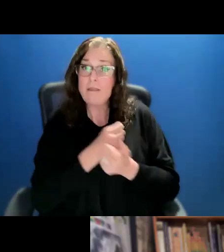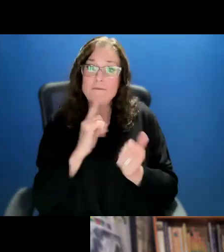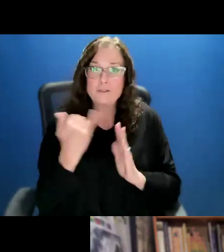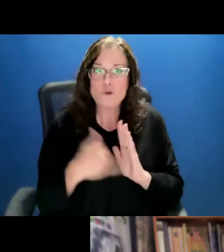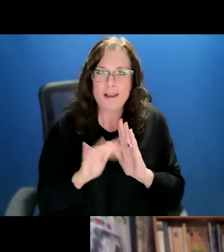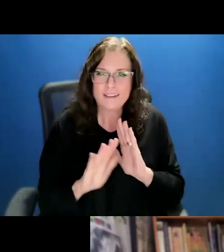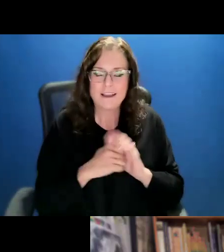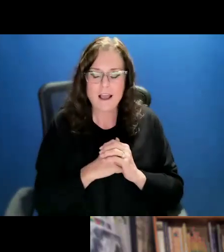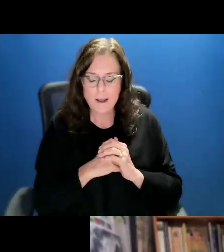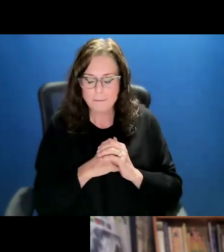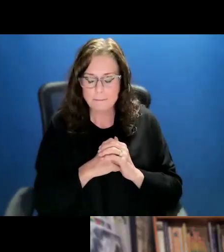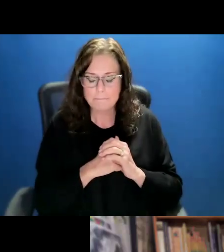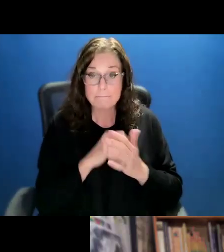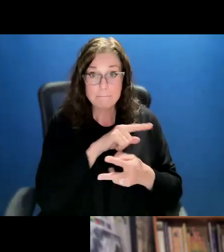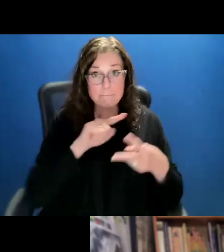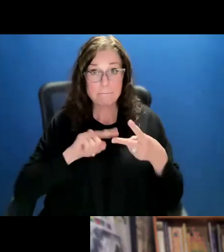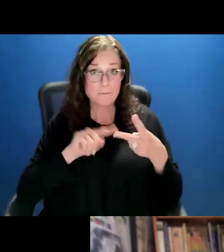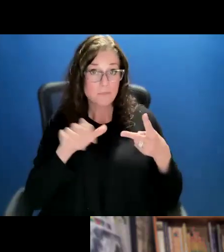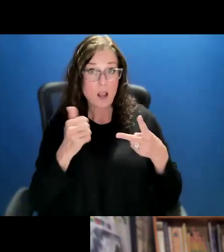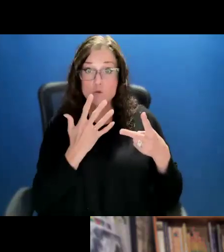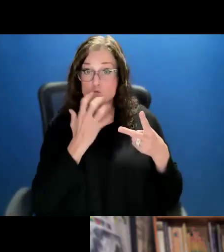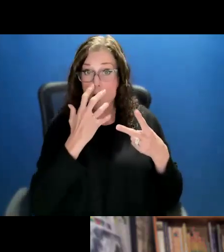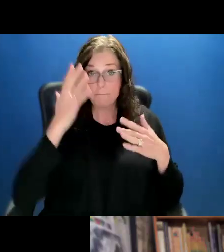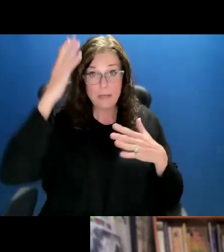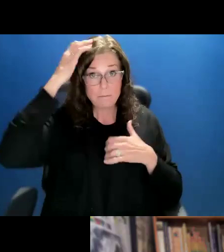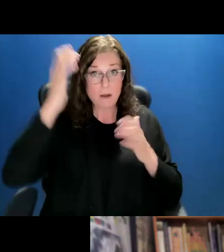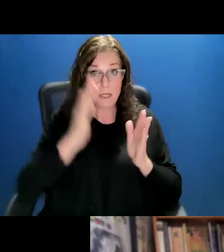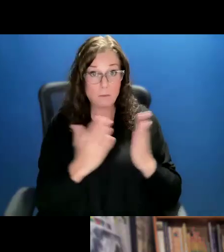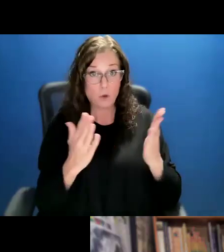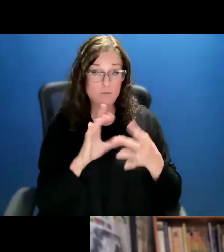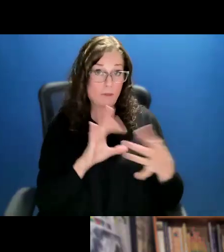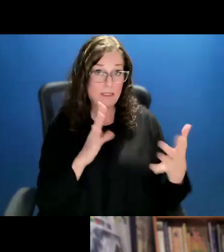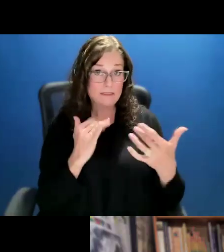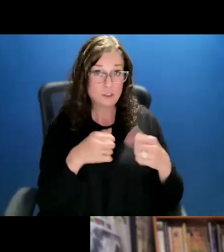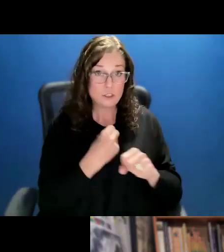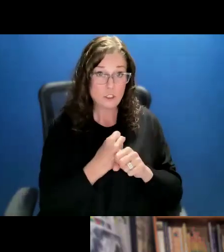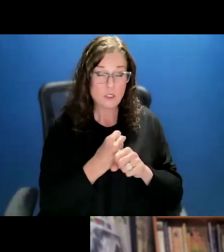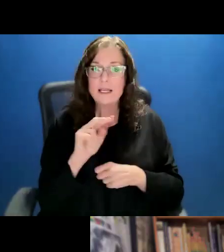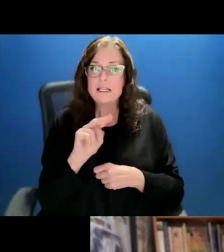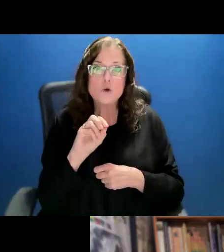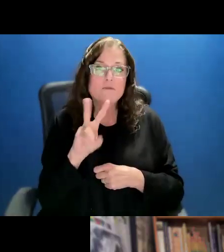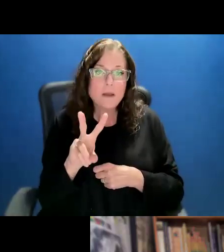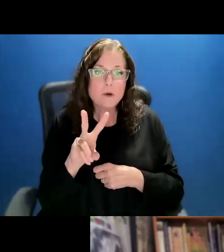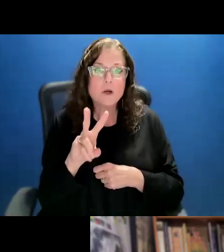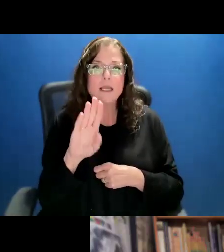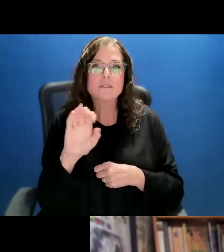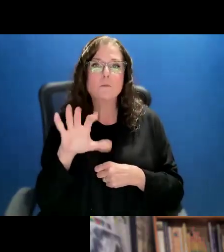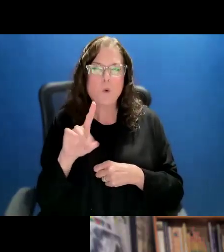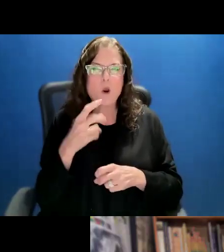And then the other Grumpy Monkey book that's coming out later this year is coming out in November. It's a board